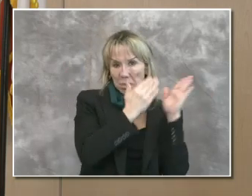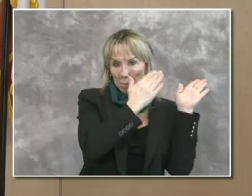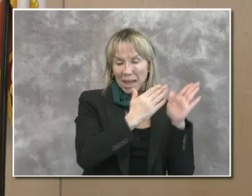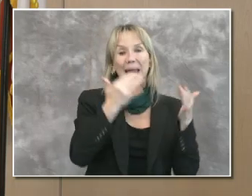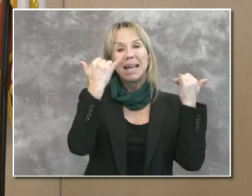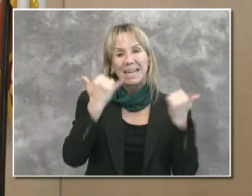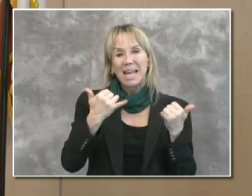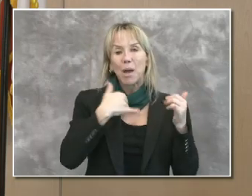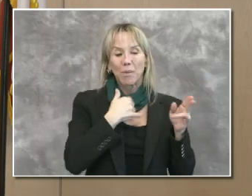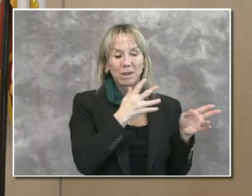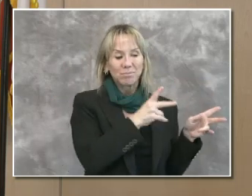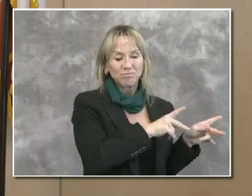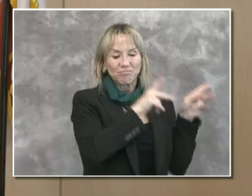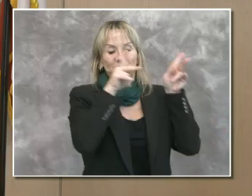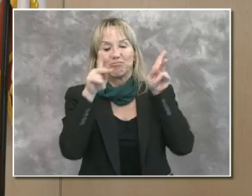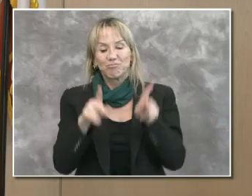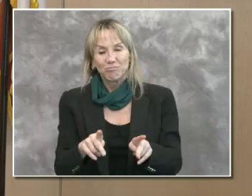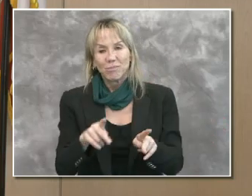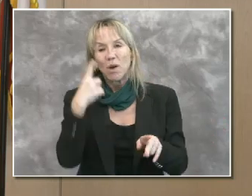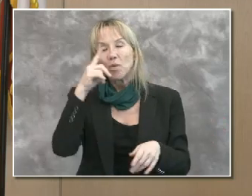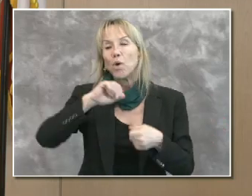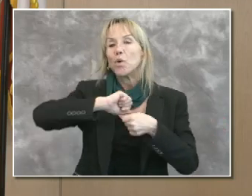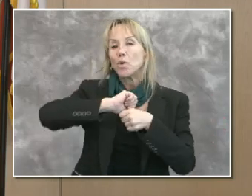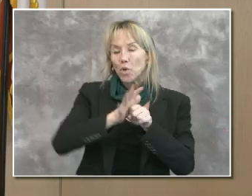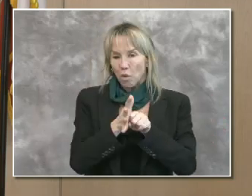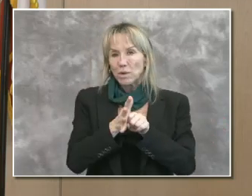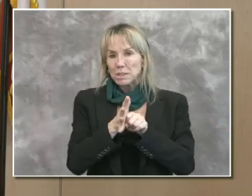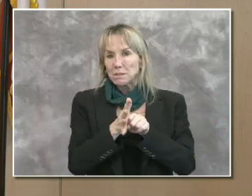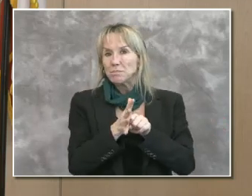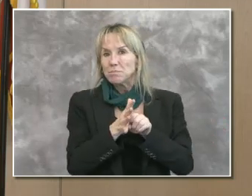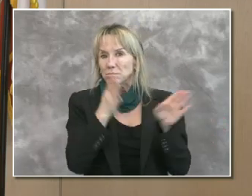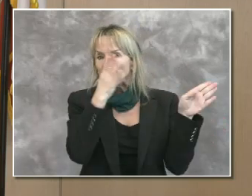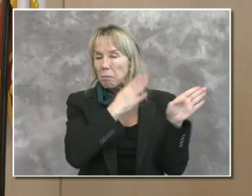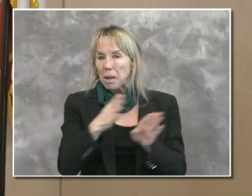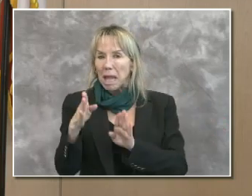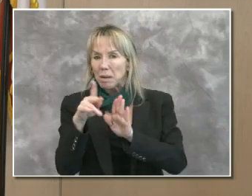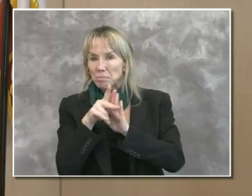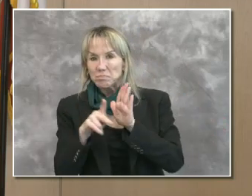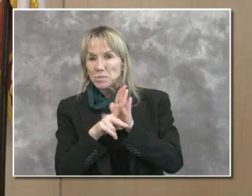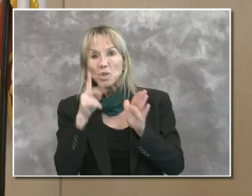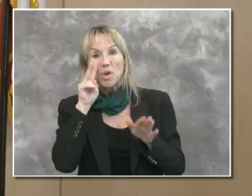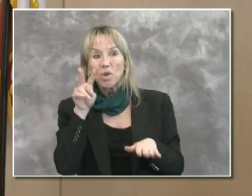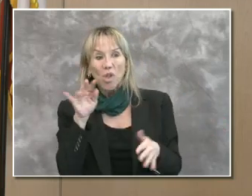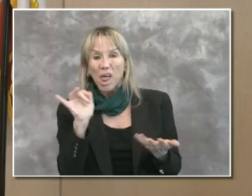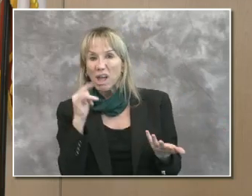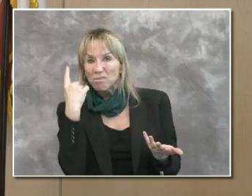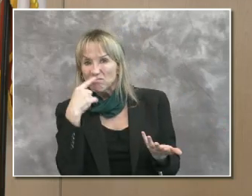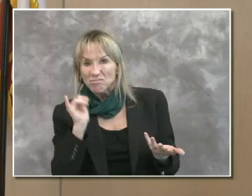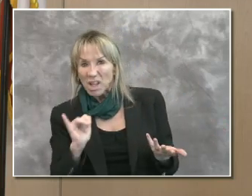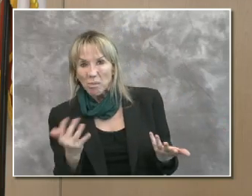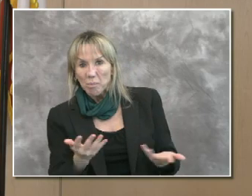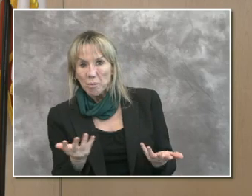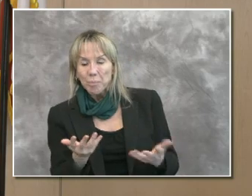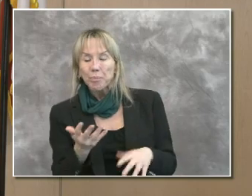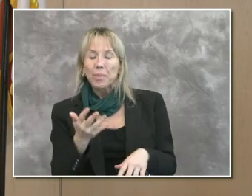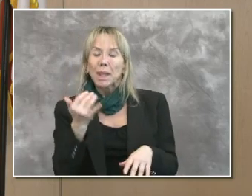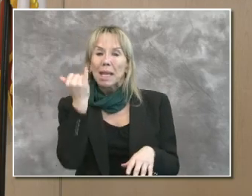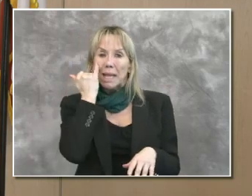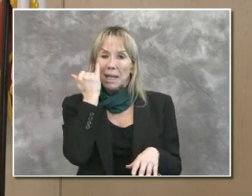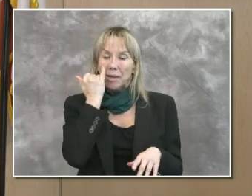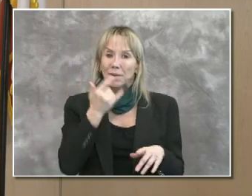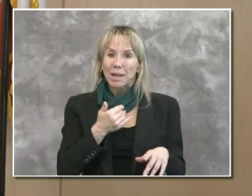or protocol, and the same processes would occur. Staff would go into the facility, particularly if there's more than